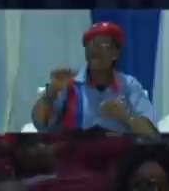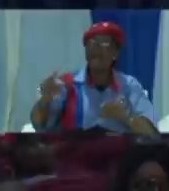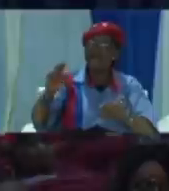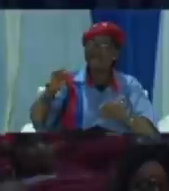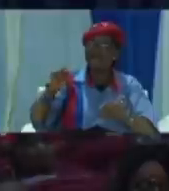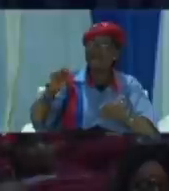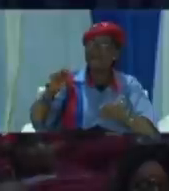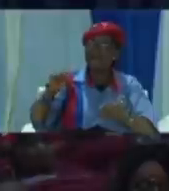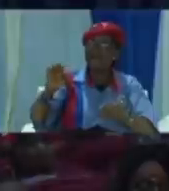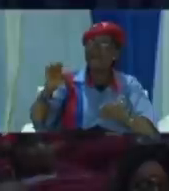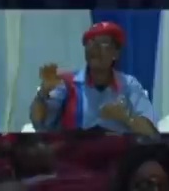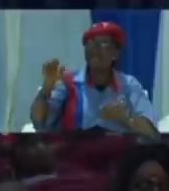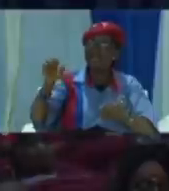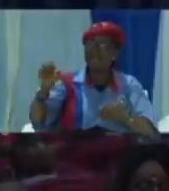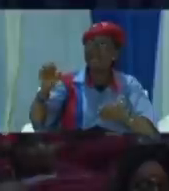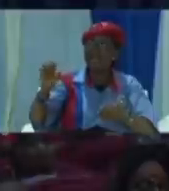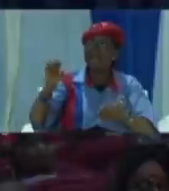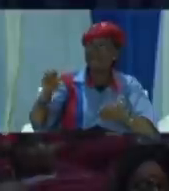he